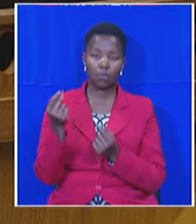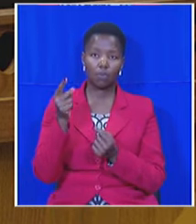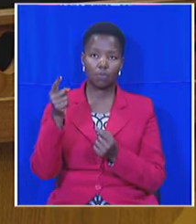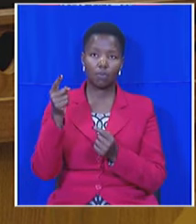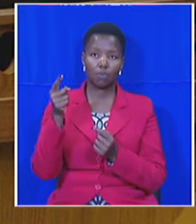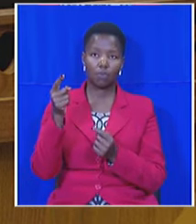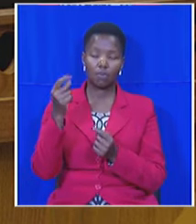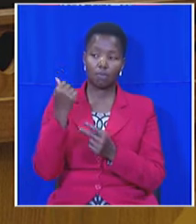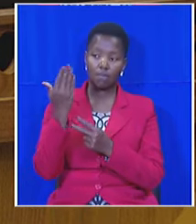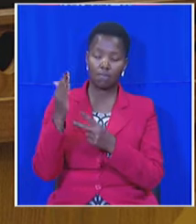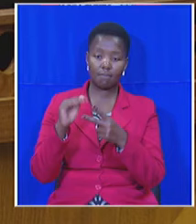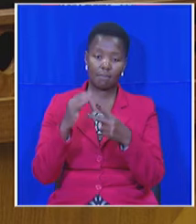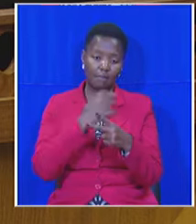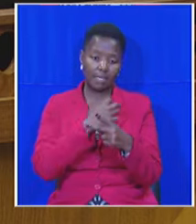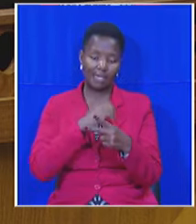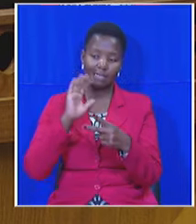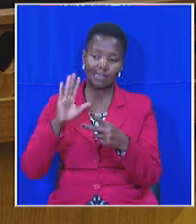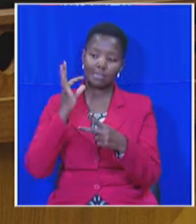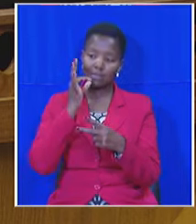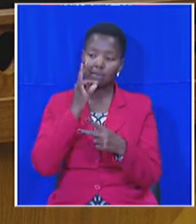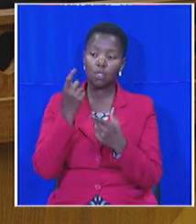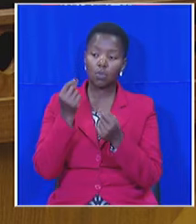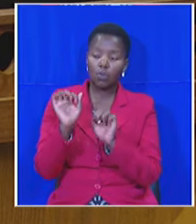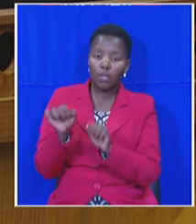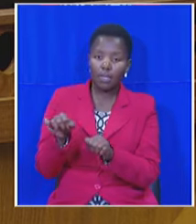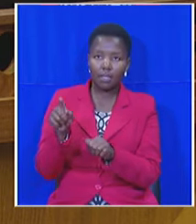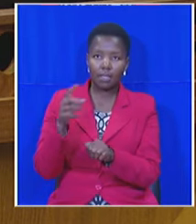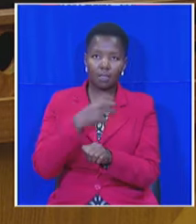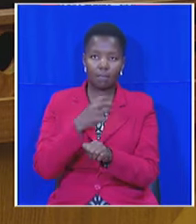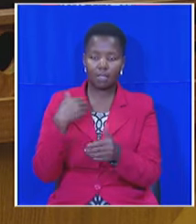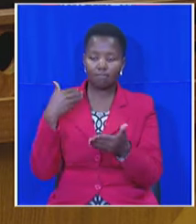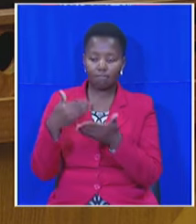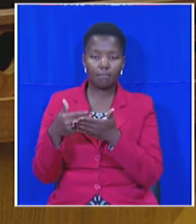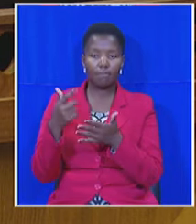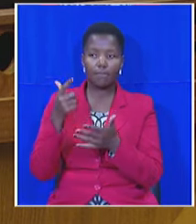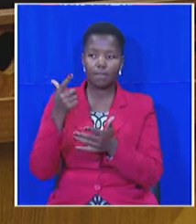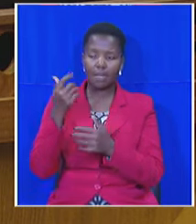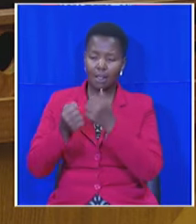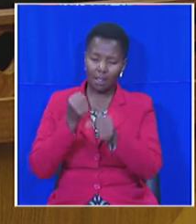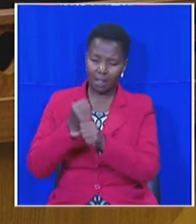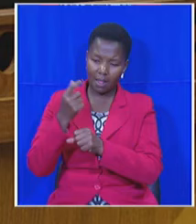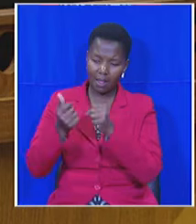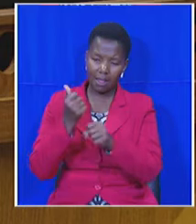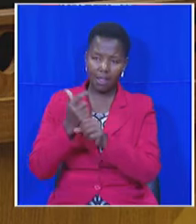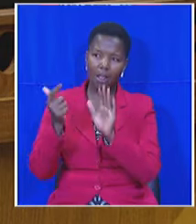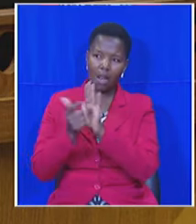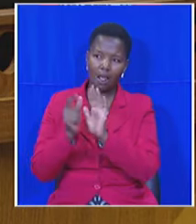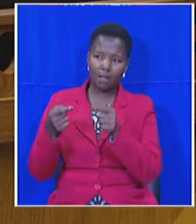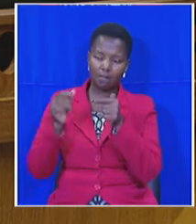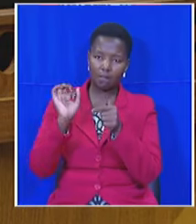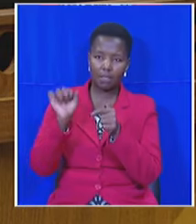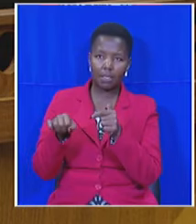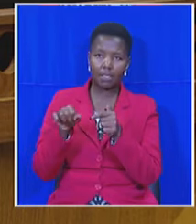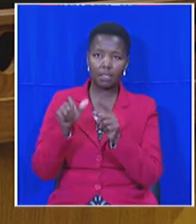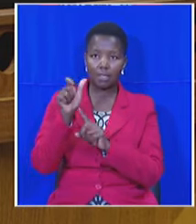Minister go as poorly for the Minister as is expected, the Minister faces years of legal challenges, to the point where it may be cheaper for the